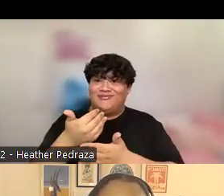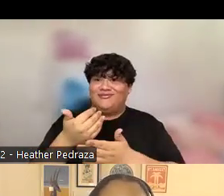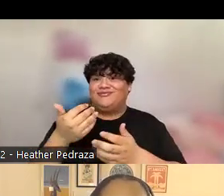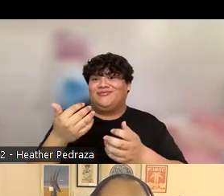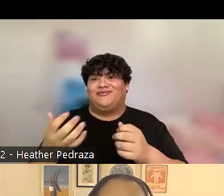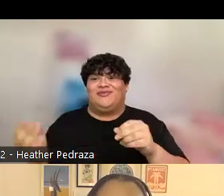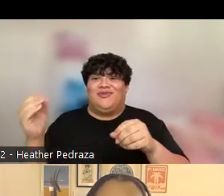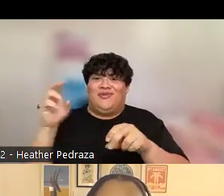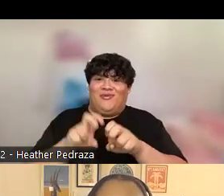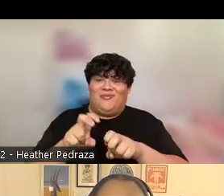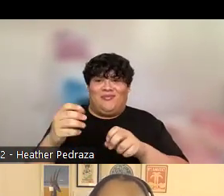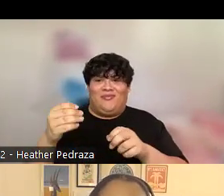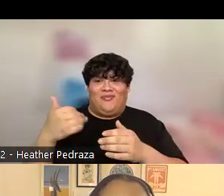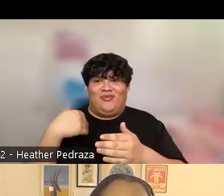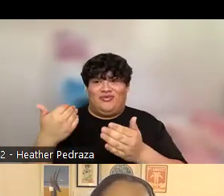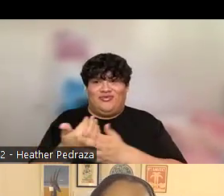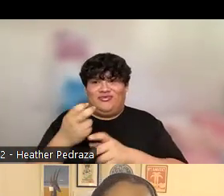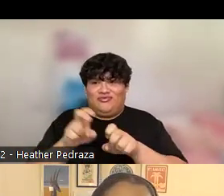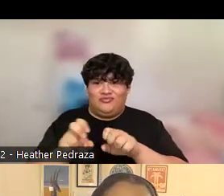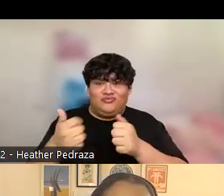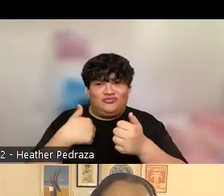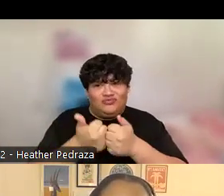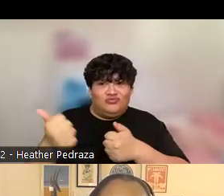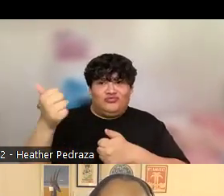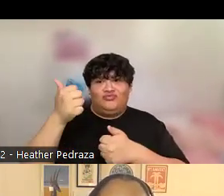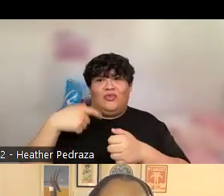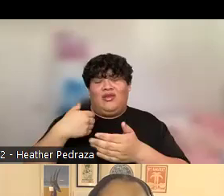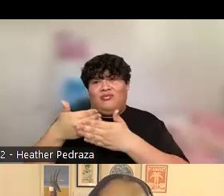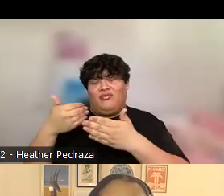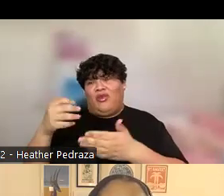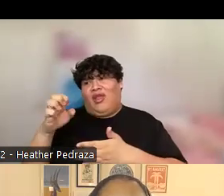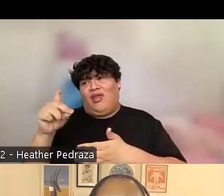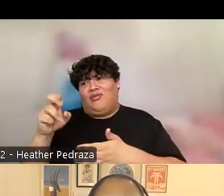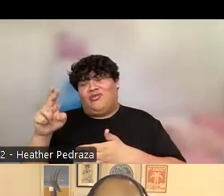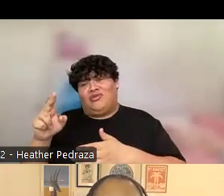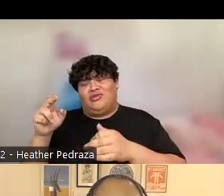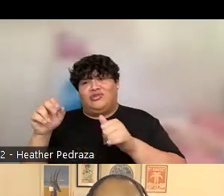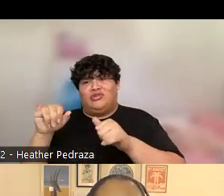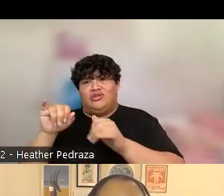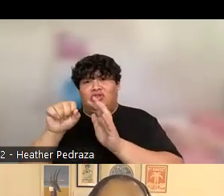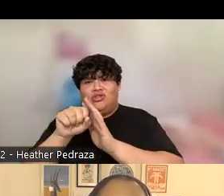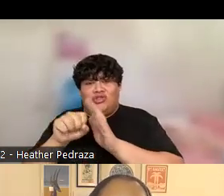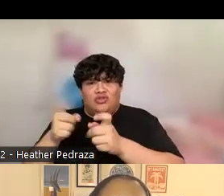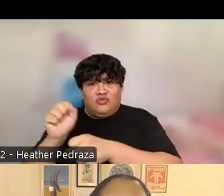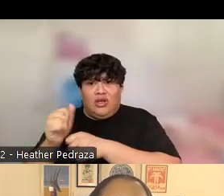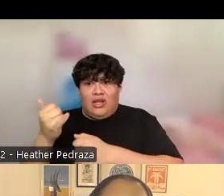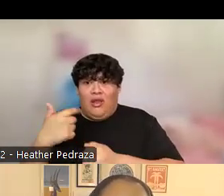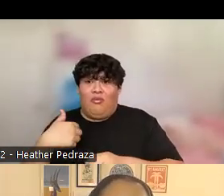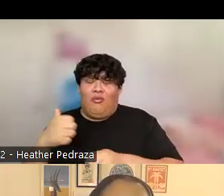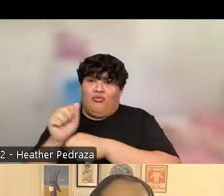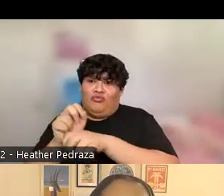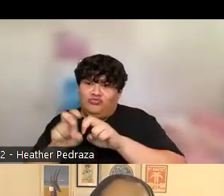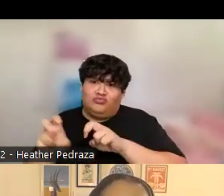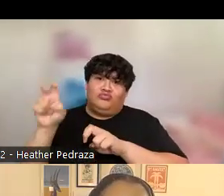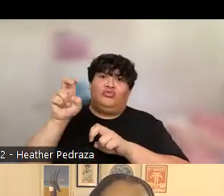position. Previously, I was working on elder justice work with Justice and Aging, and now I am working on California-based